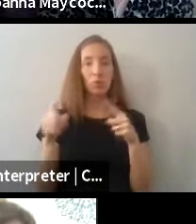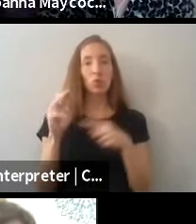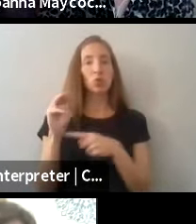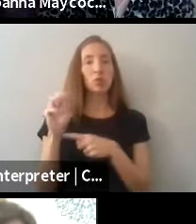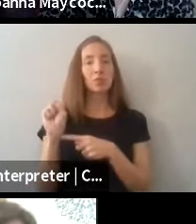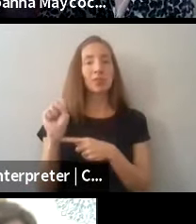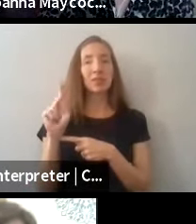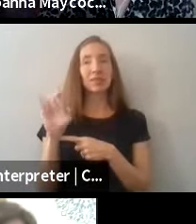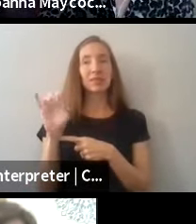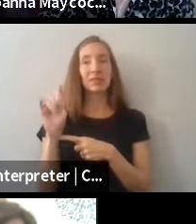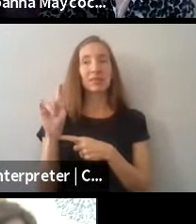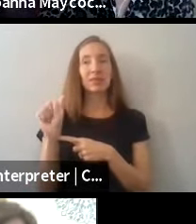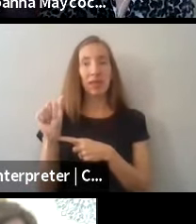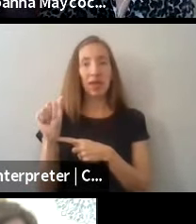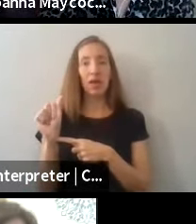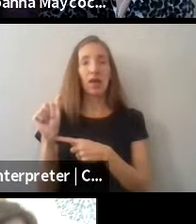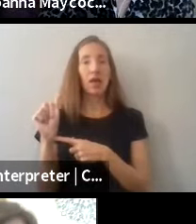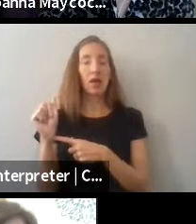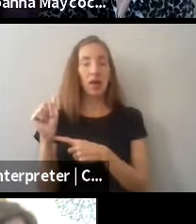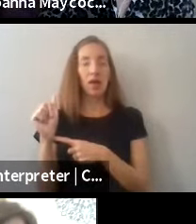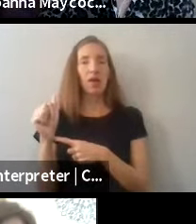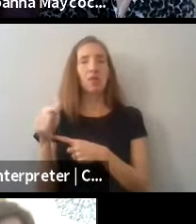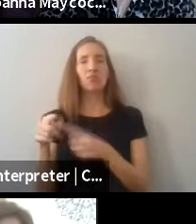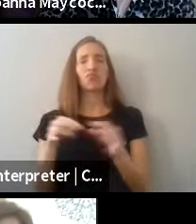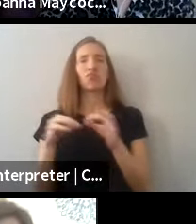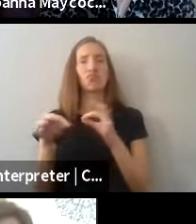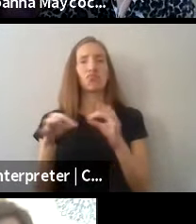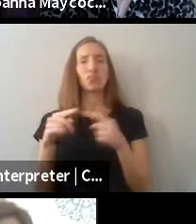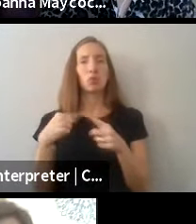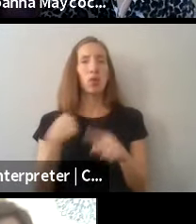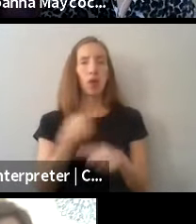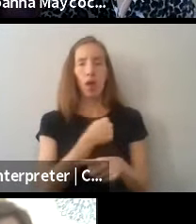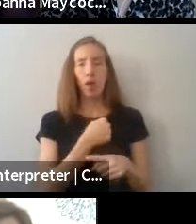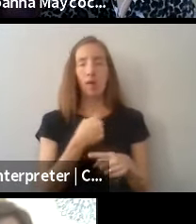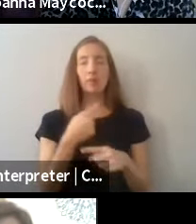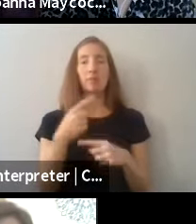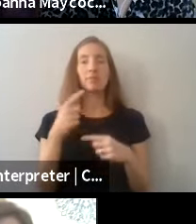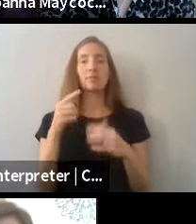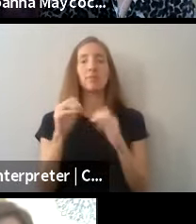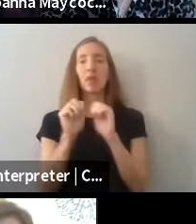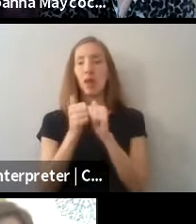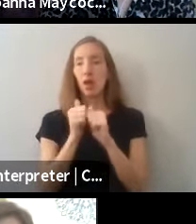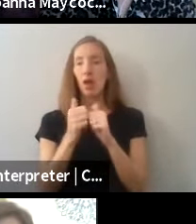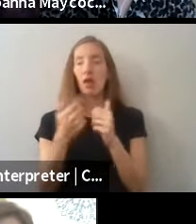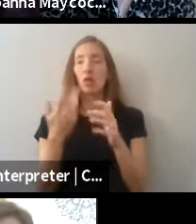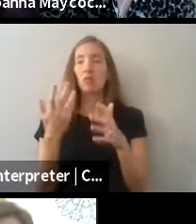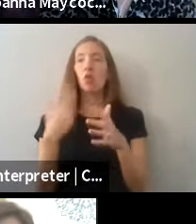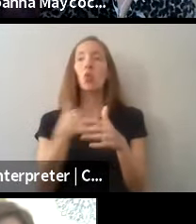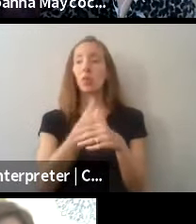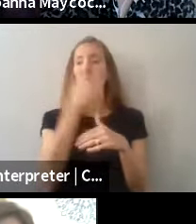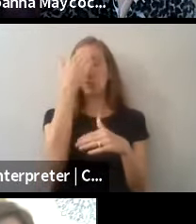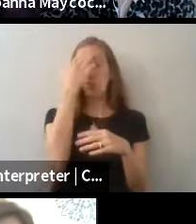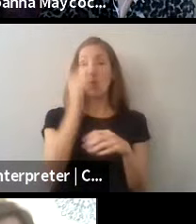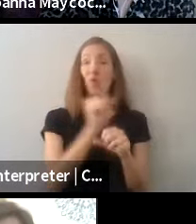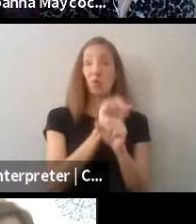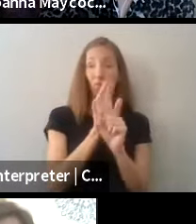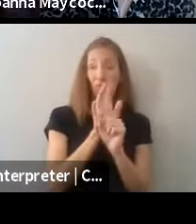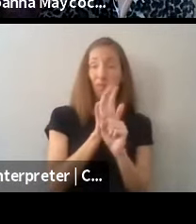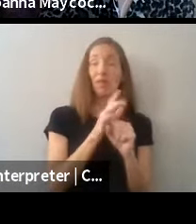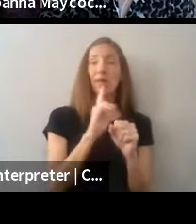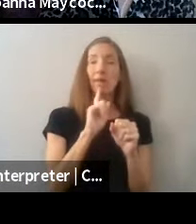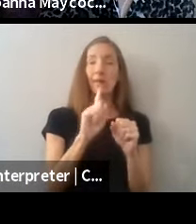really on the ways in which we know that COVID-19 has created increased challenges